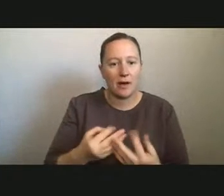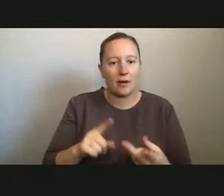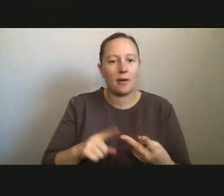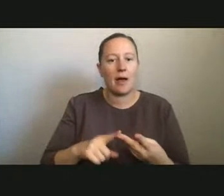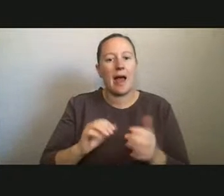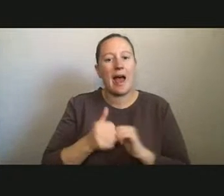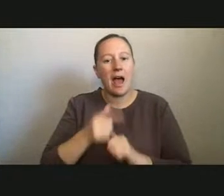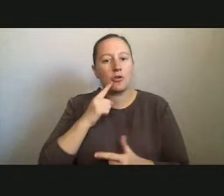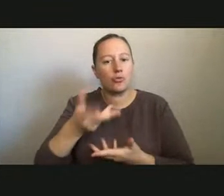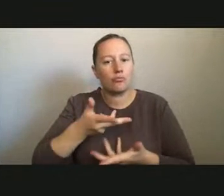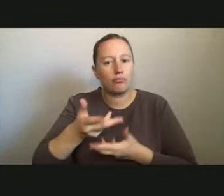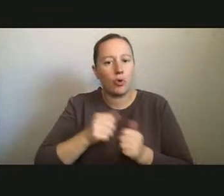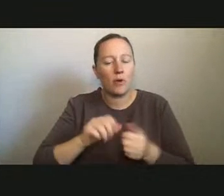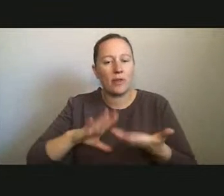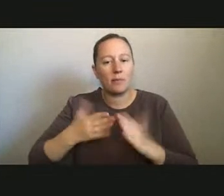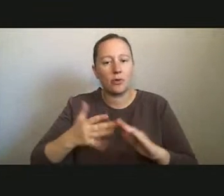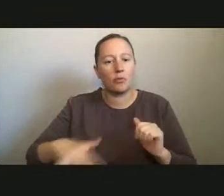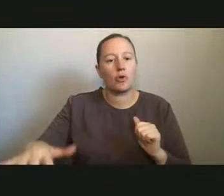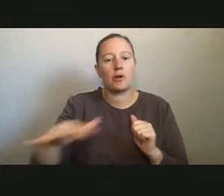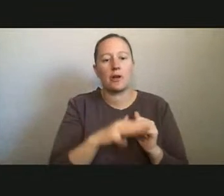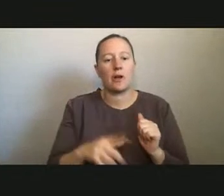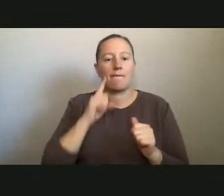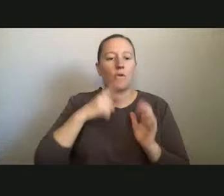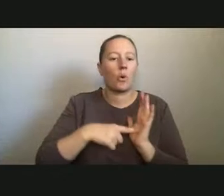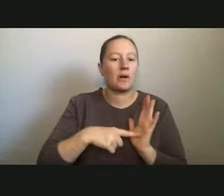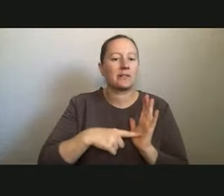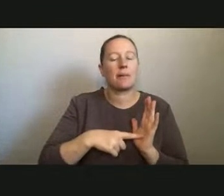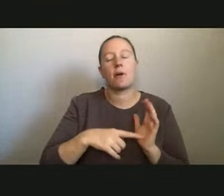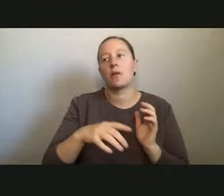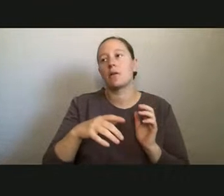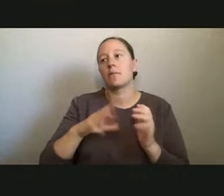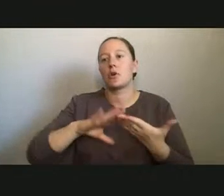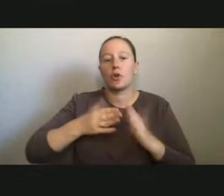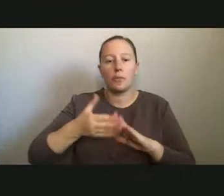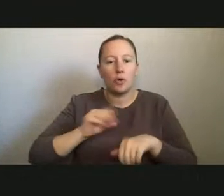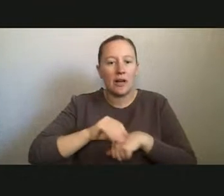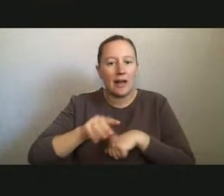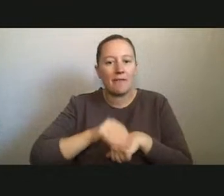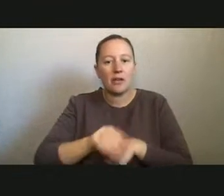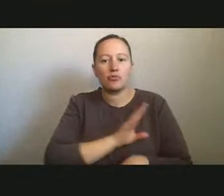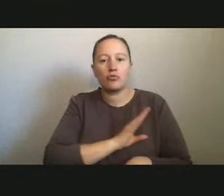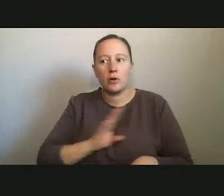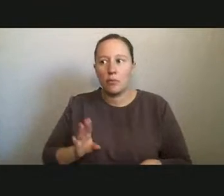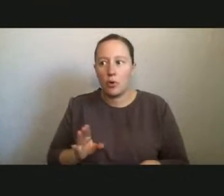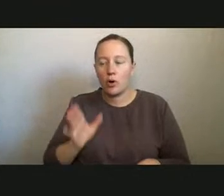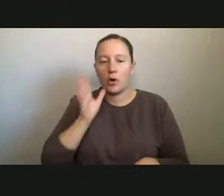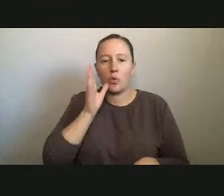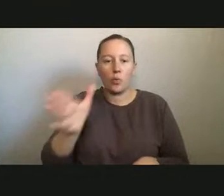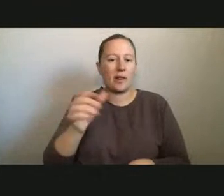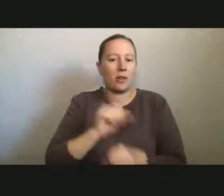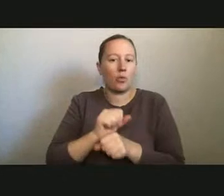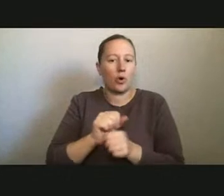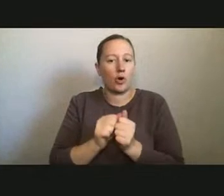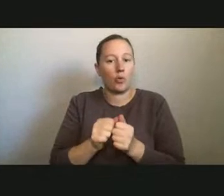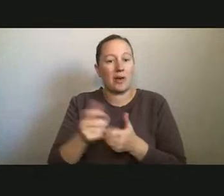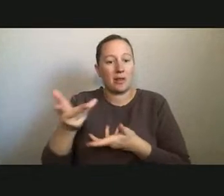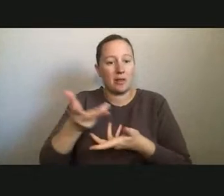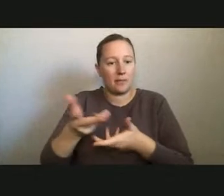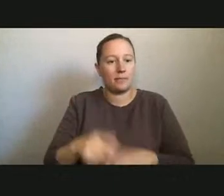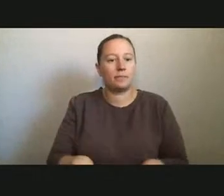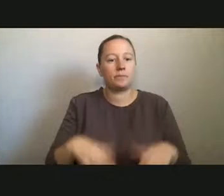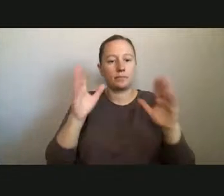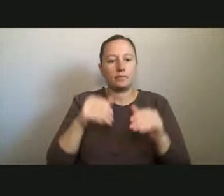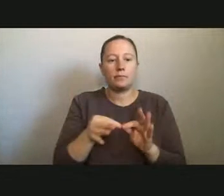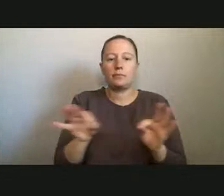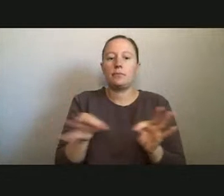community? Do you have, for example, a community advisory board that you'll be working with?